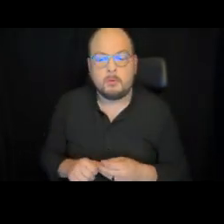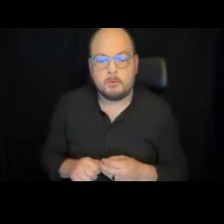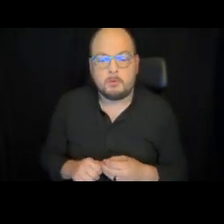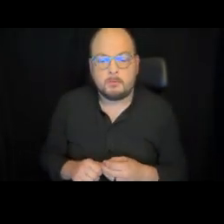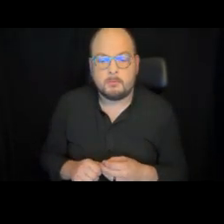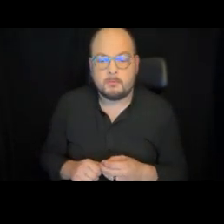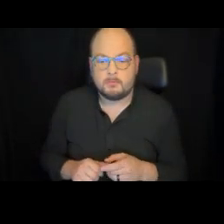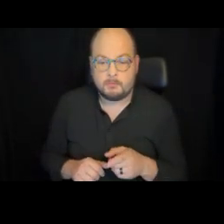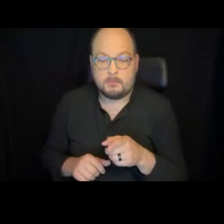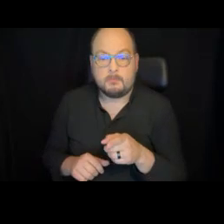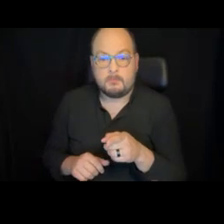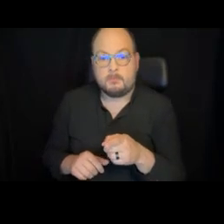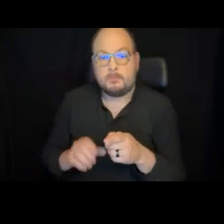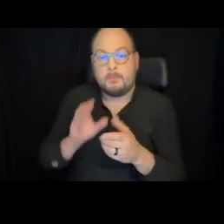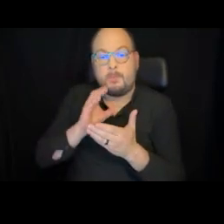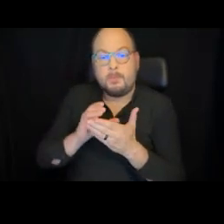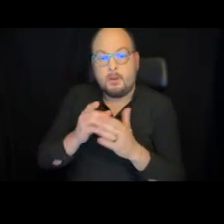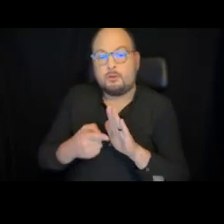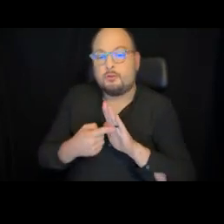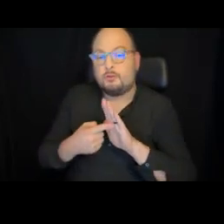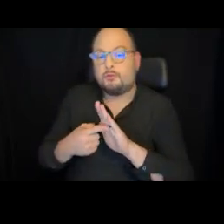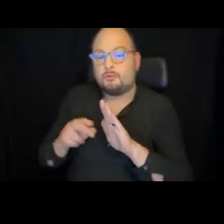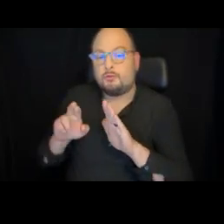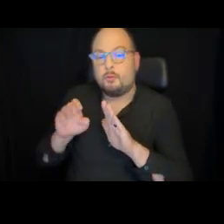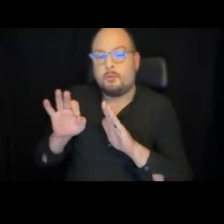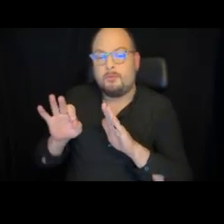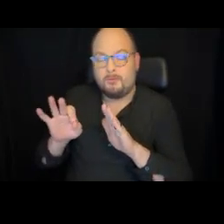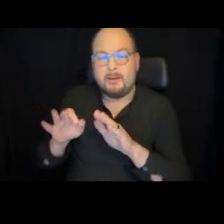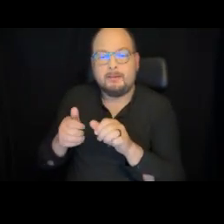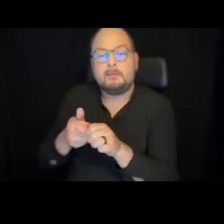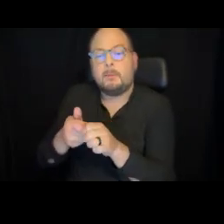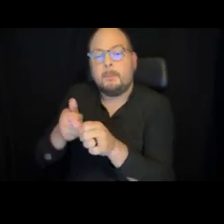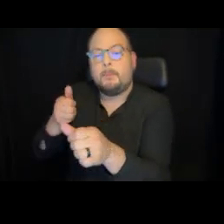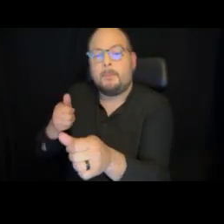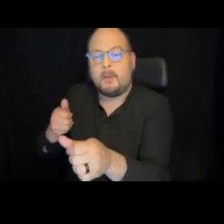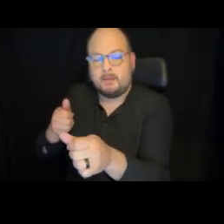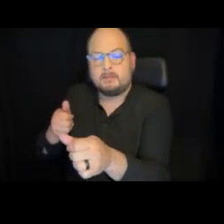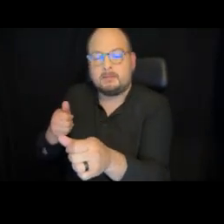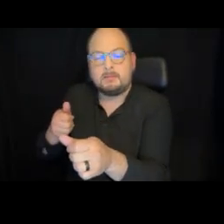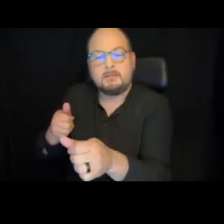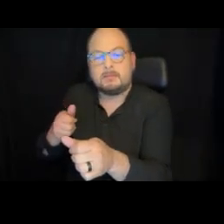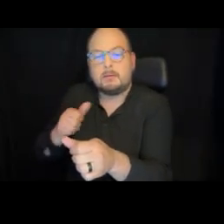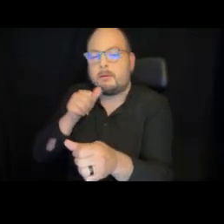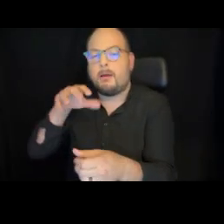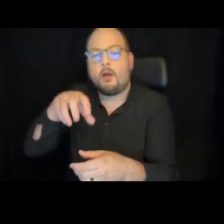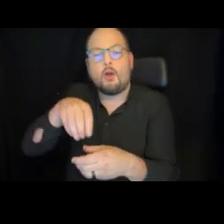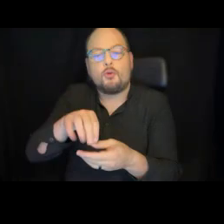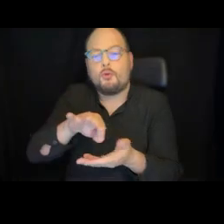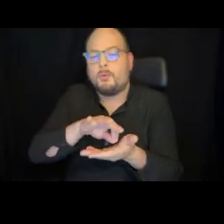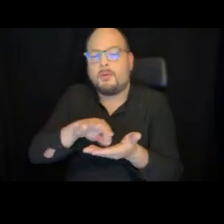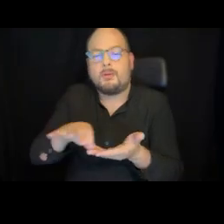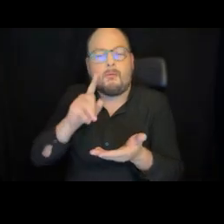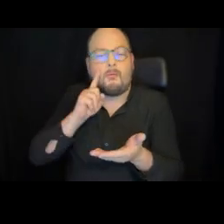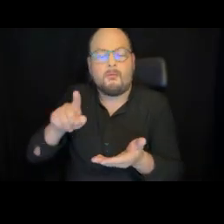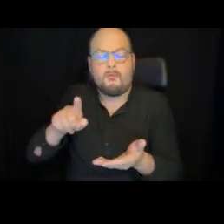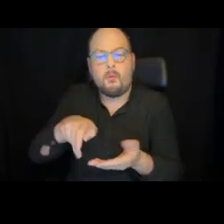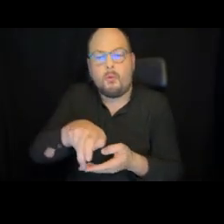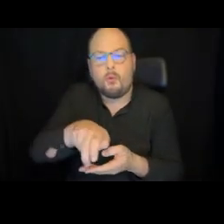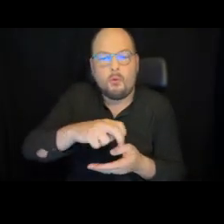away from the sink and beyond the turning circle, as a refrigerator may